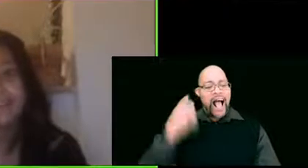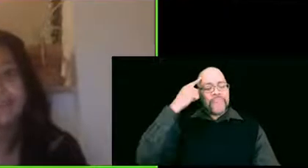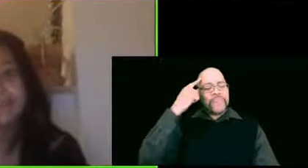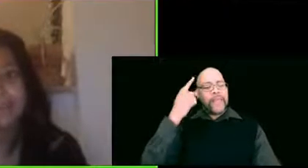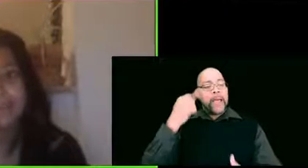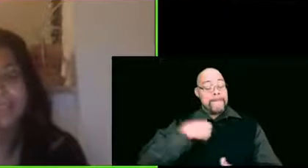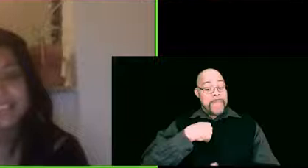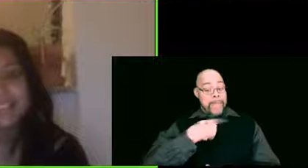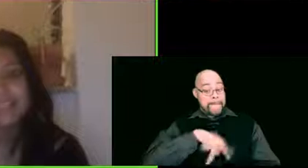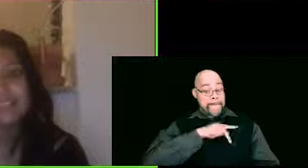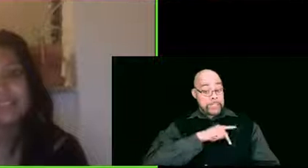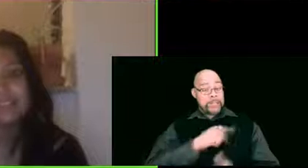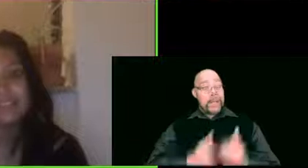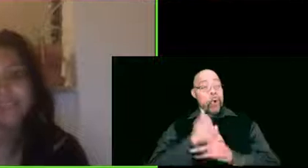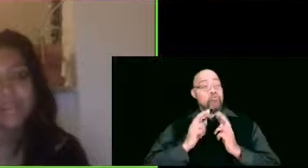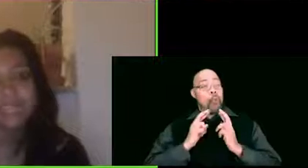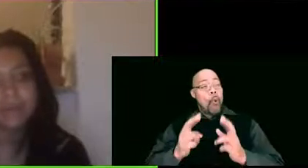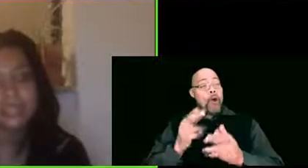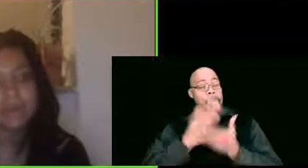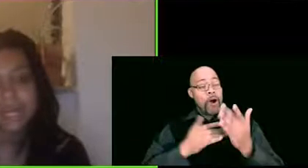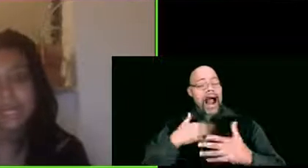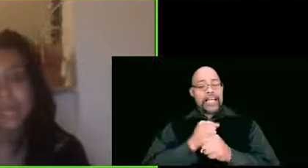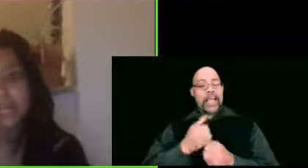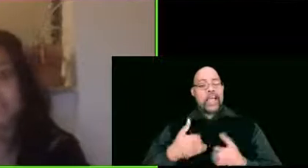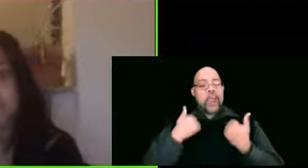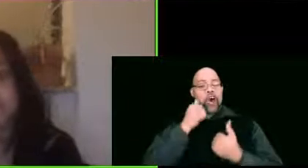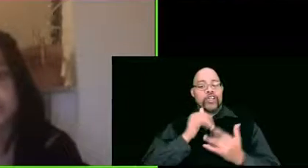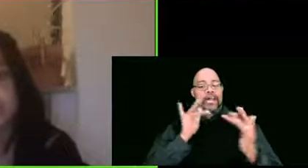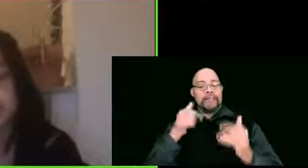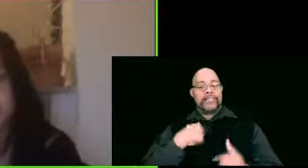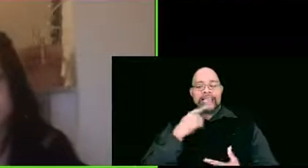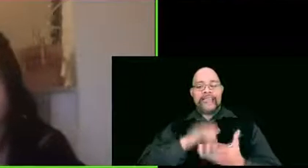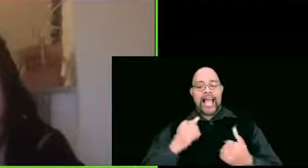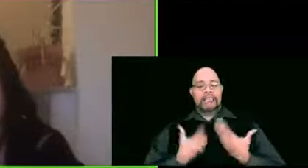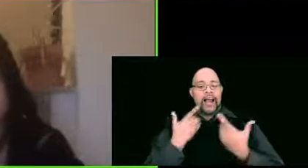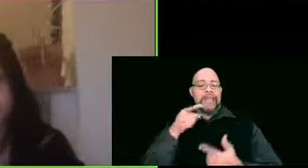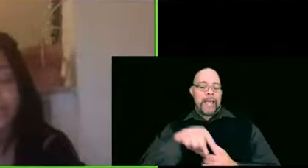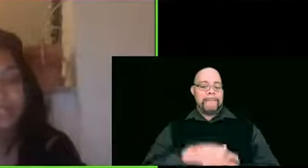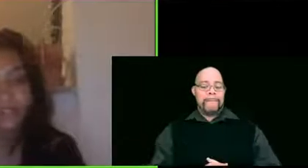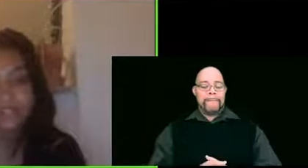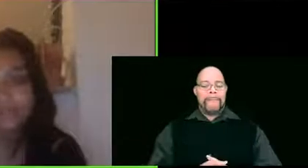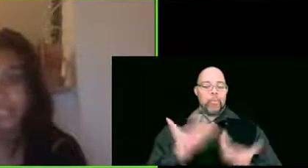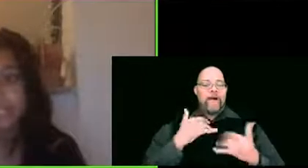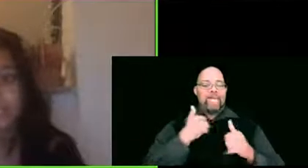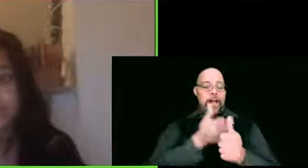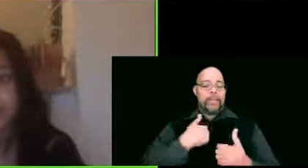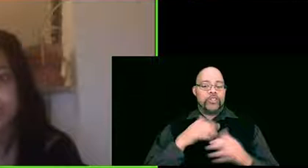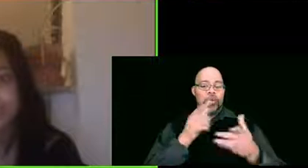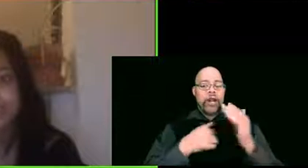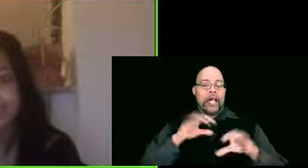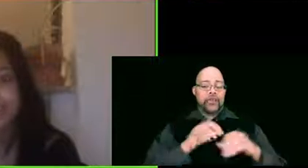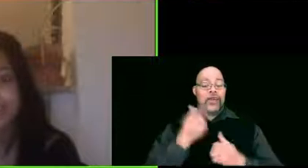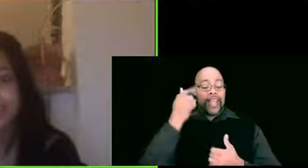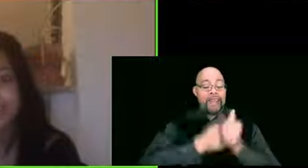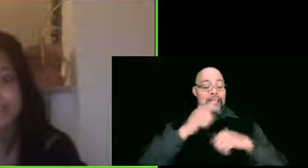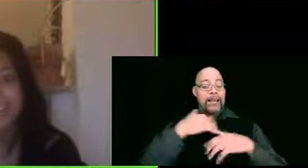I think for me personally, the most rewarding aspect is when I get young girls reaching out to me saying they're inspired, that they want to do what I do. And